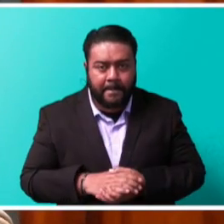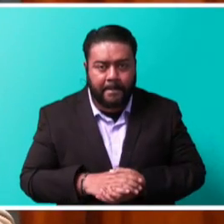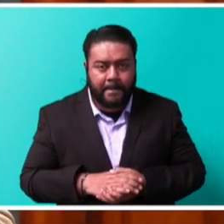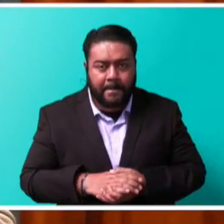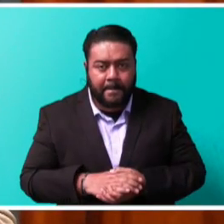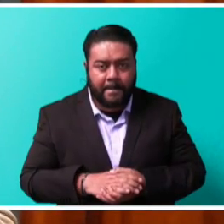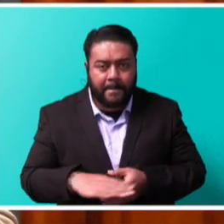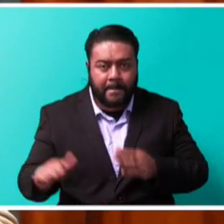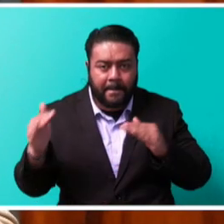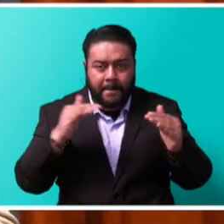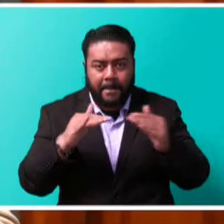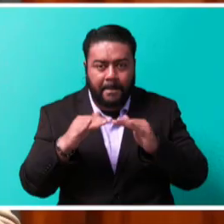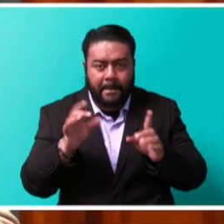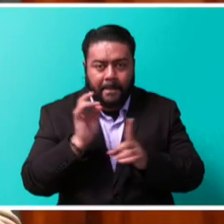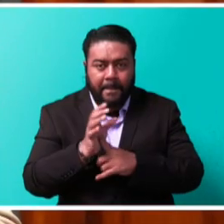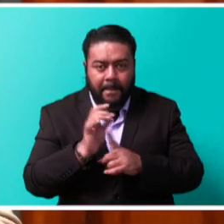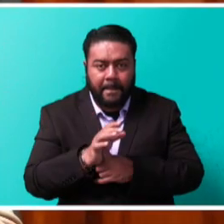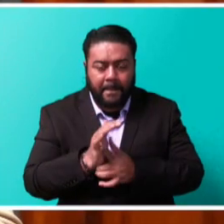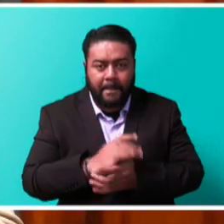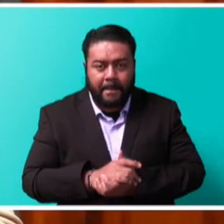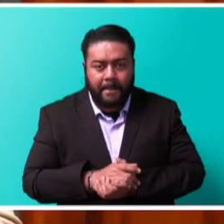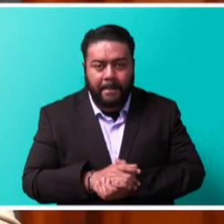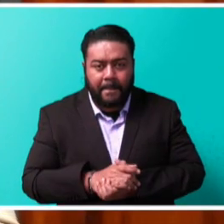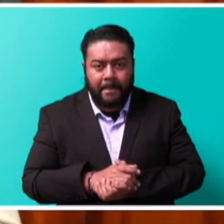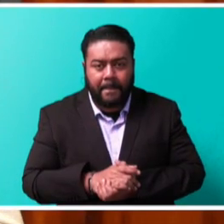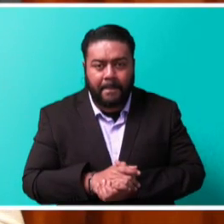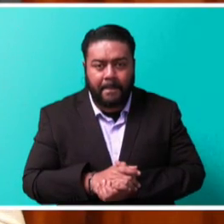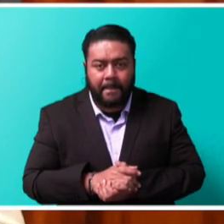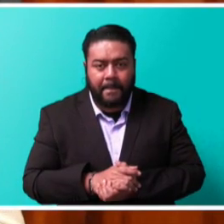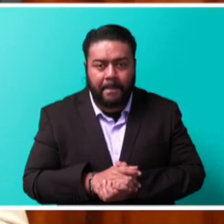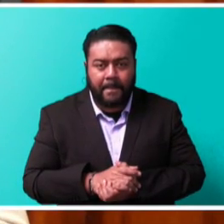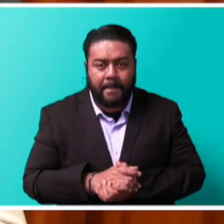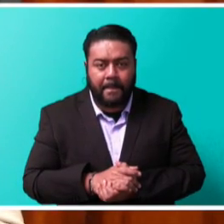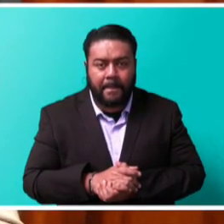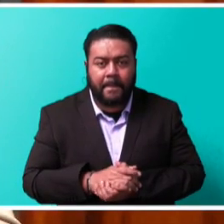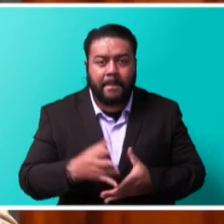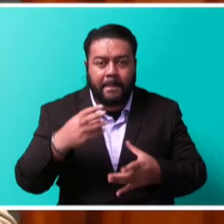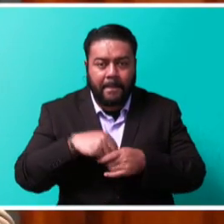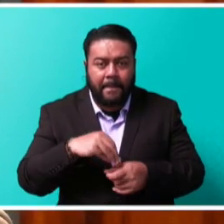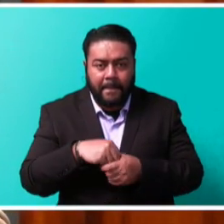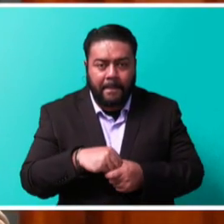an equally important component of the implementation will involve the preparation